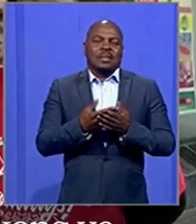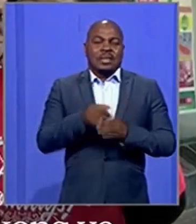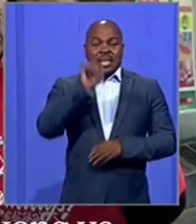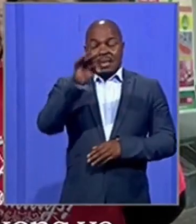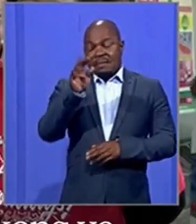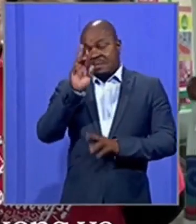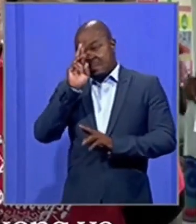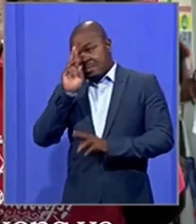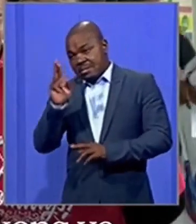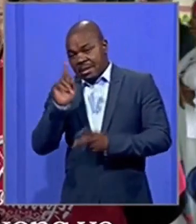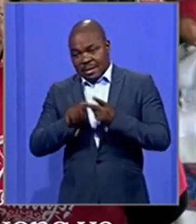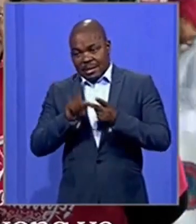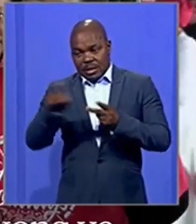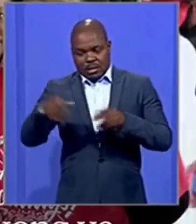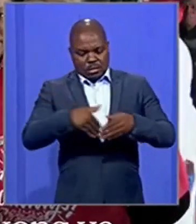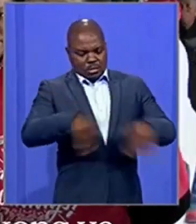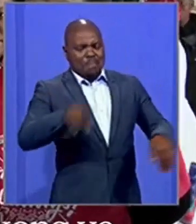sanke le tlhakuri